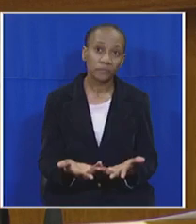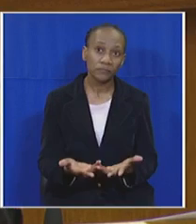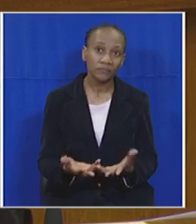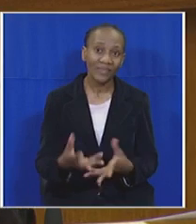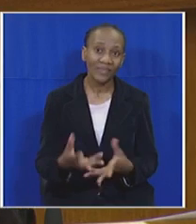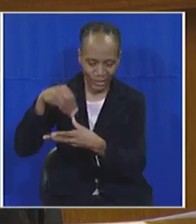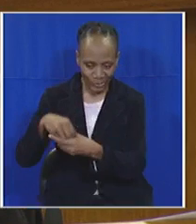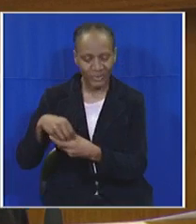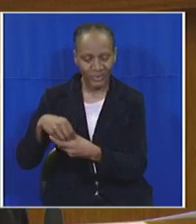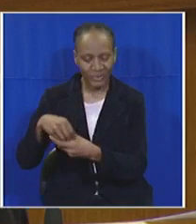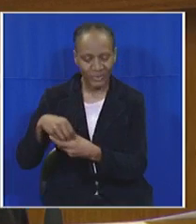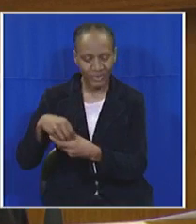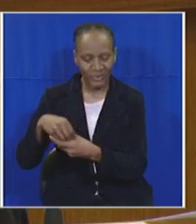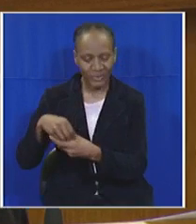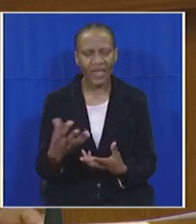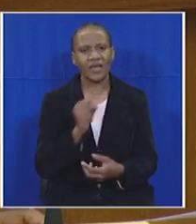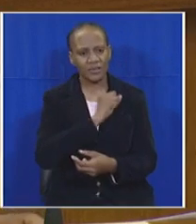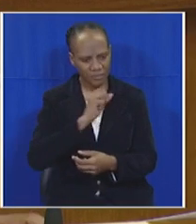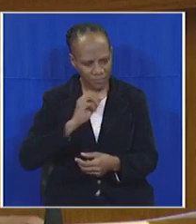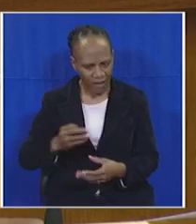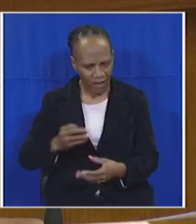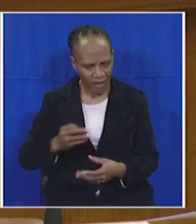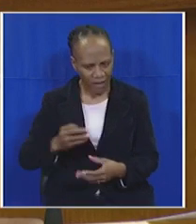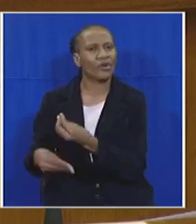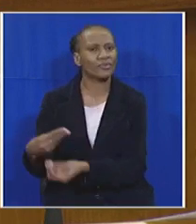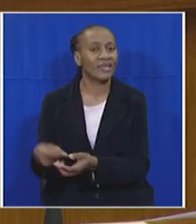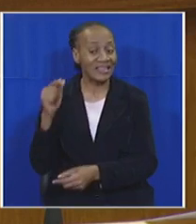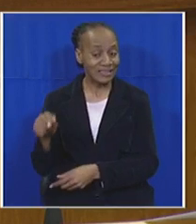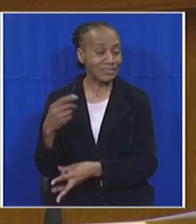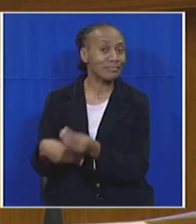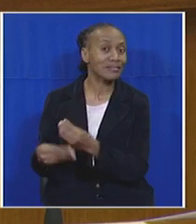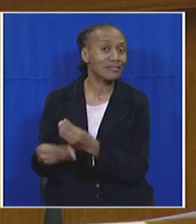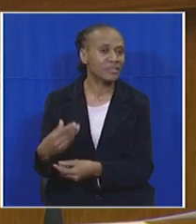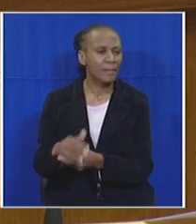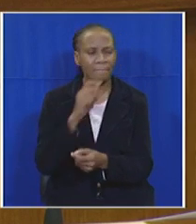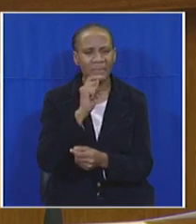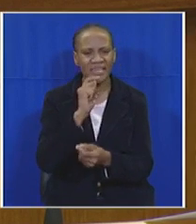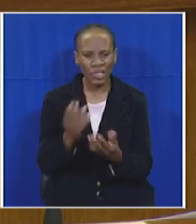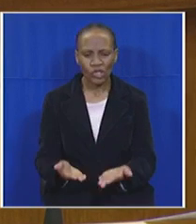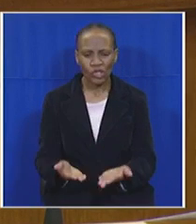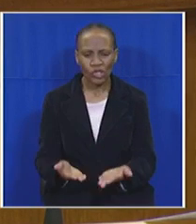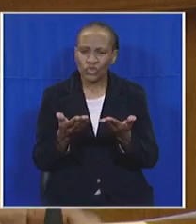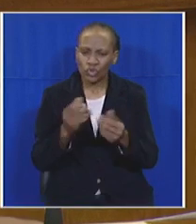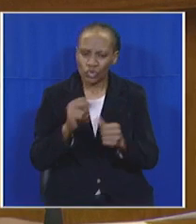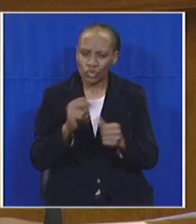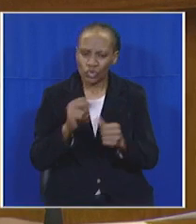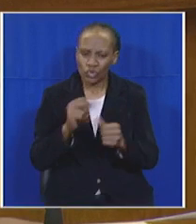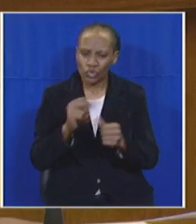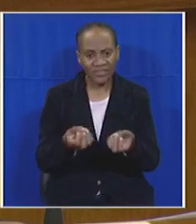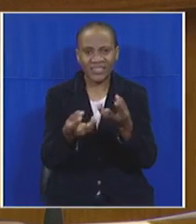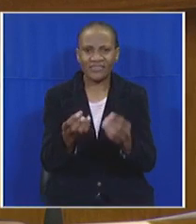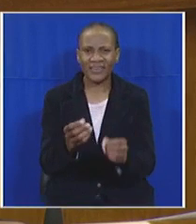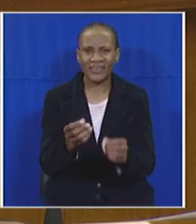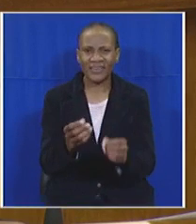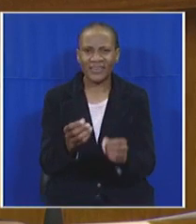involving municipal councillors and officials. Such corruption is retarding social service delivery and